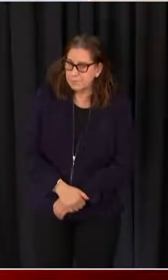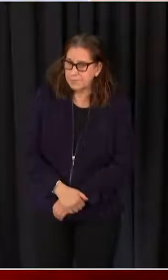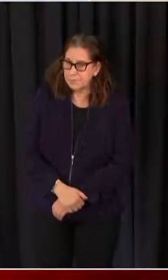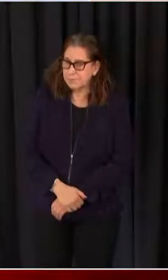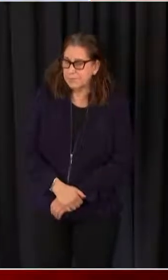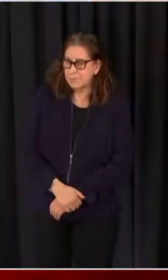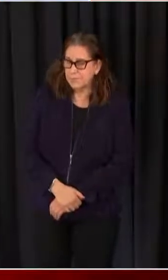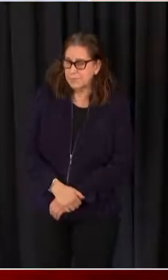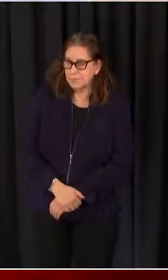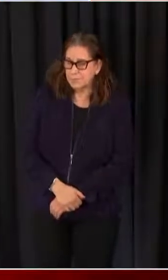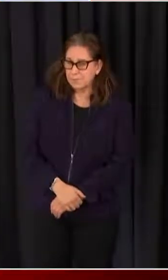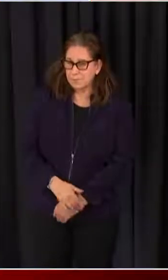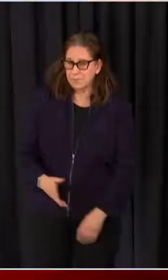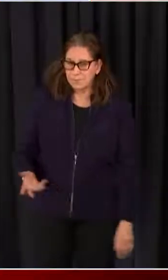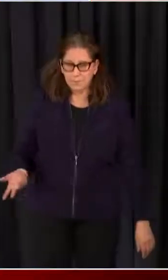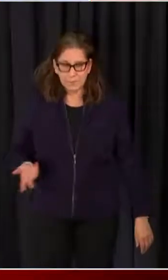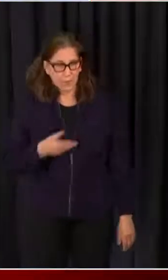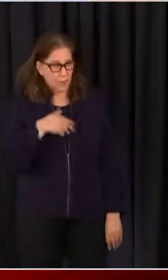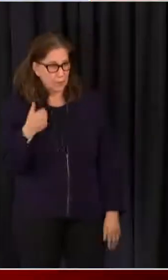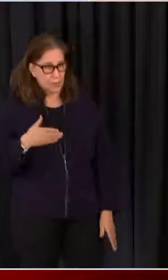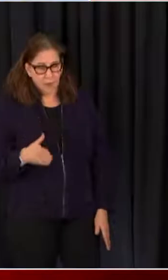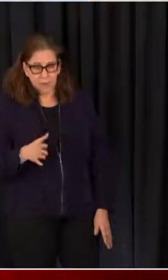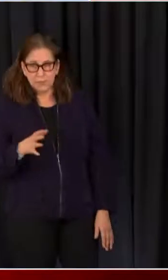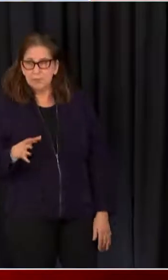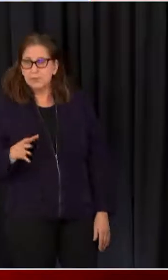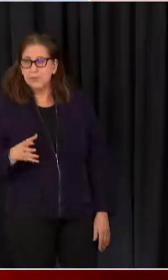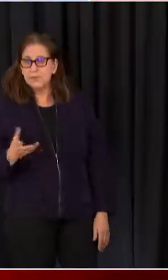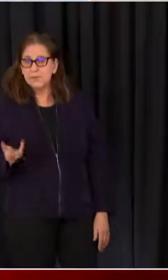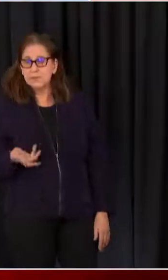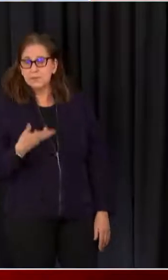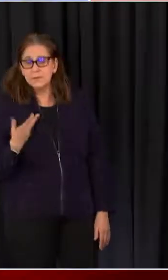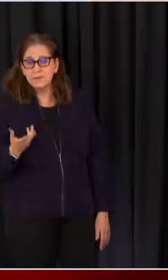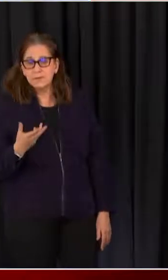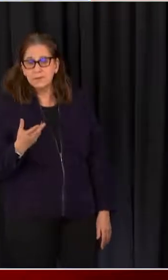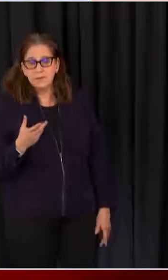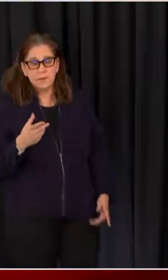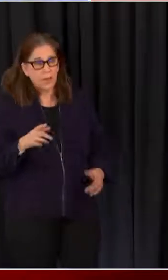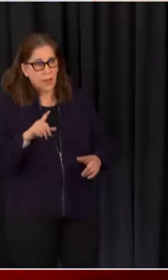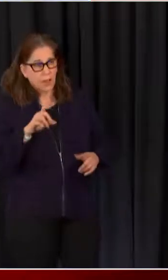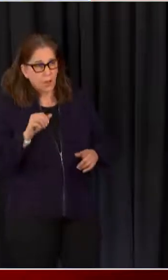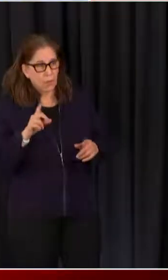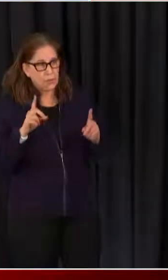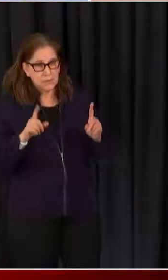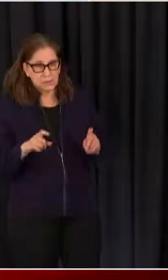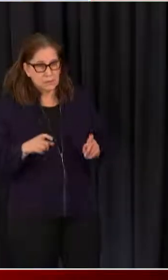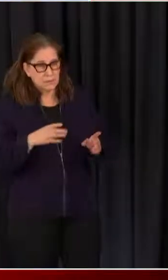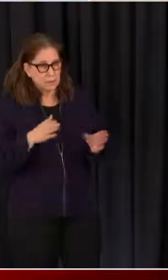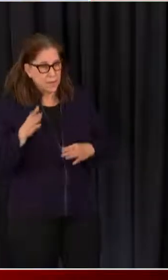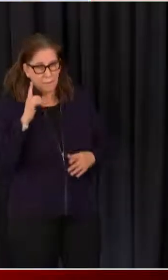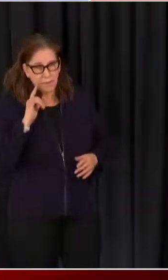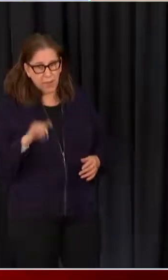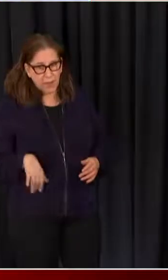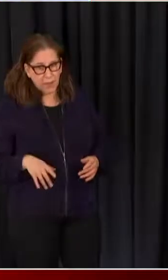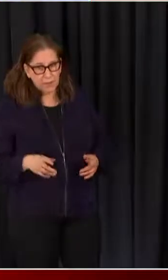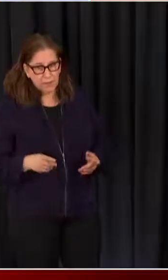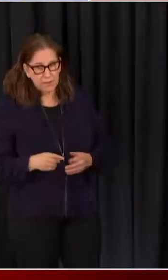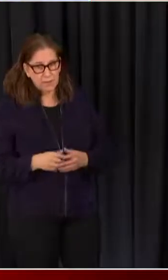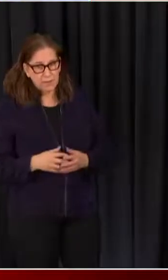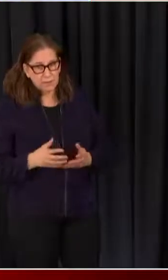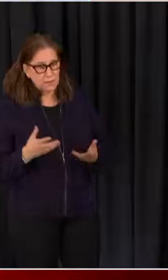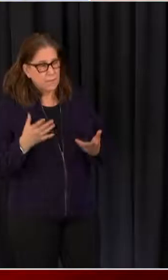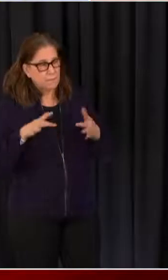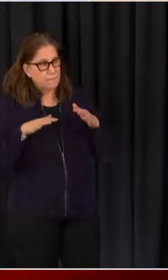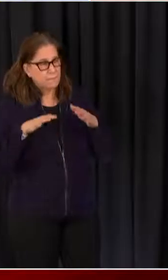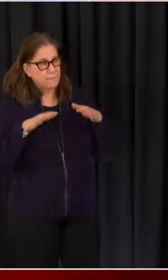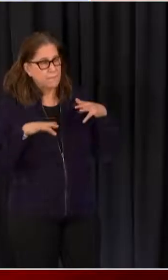Okay. There are ways to, like you said, to load test and to prep the system for this. So was there load testing